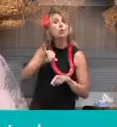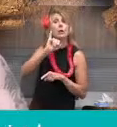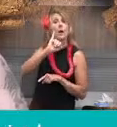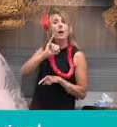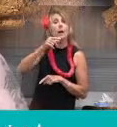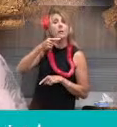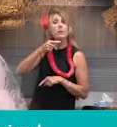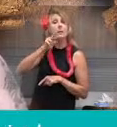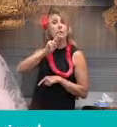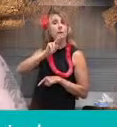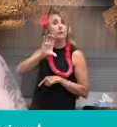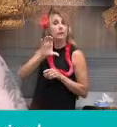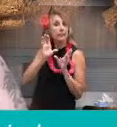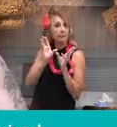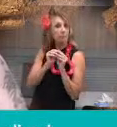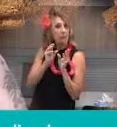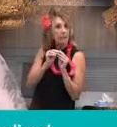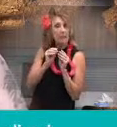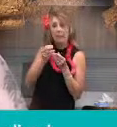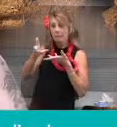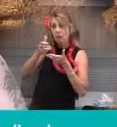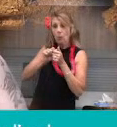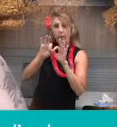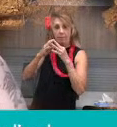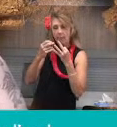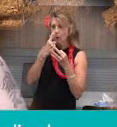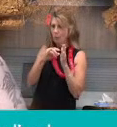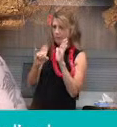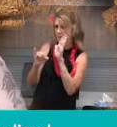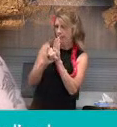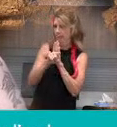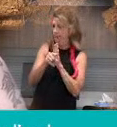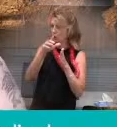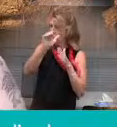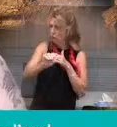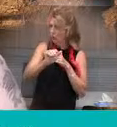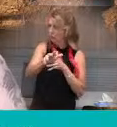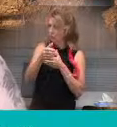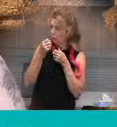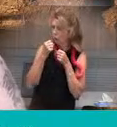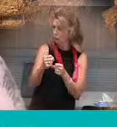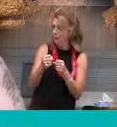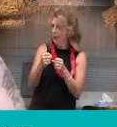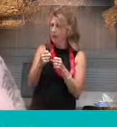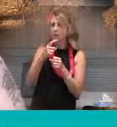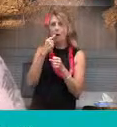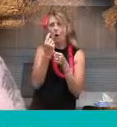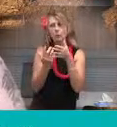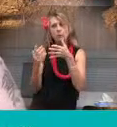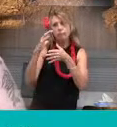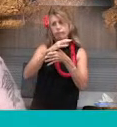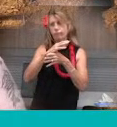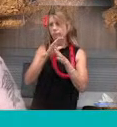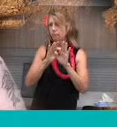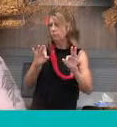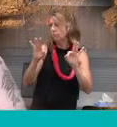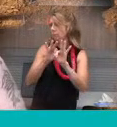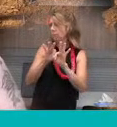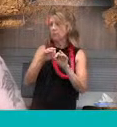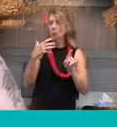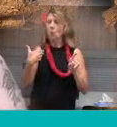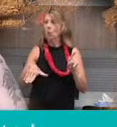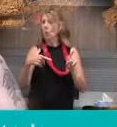acknowledged and widely recognized so that programming was individualized. She is a role model for all who cross her